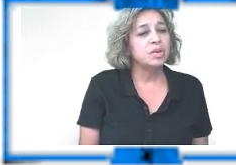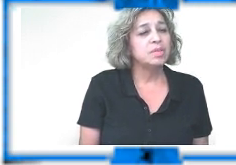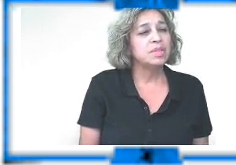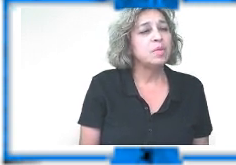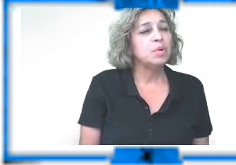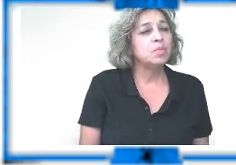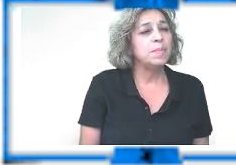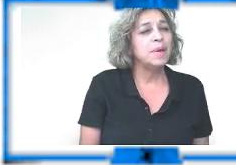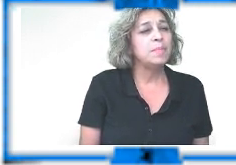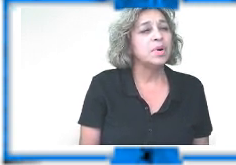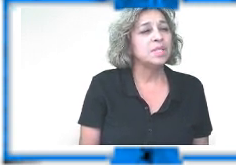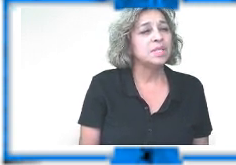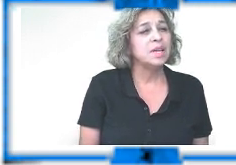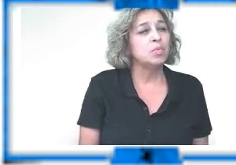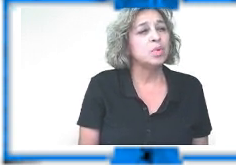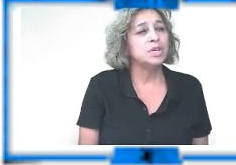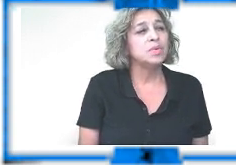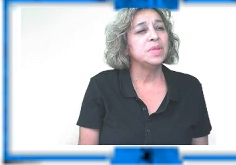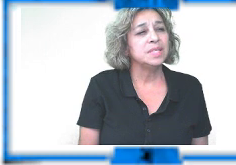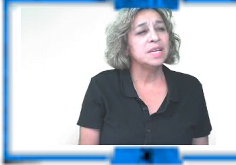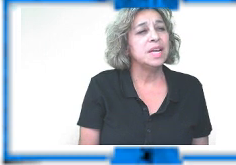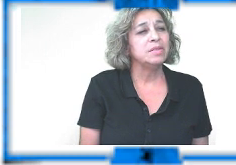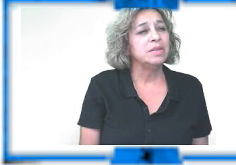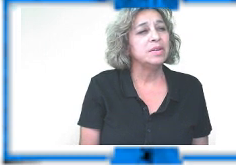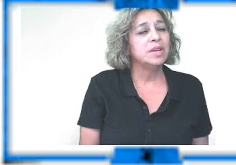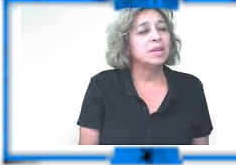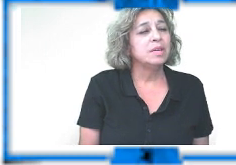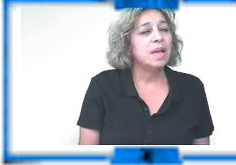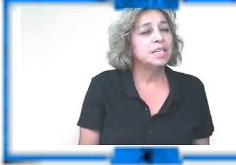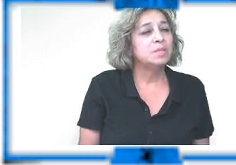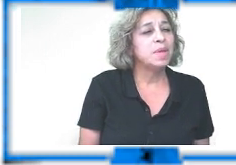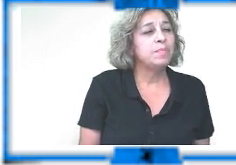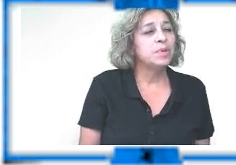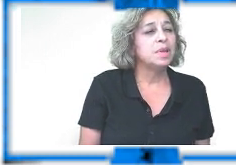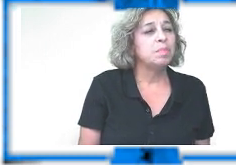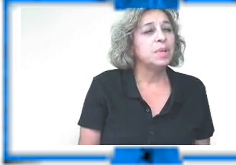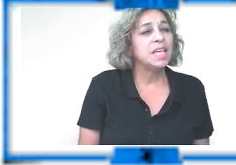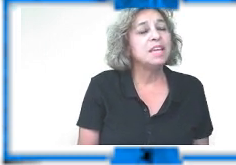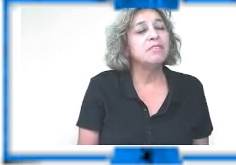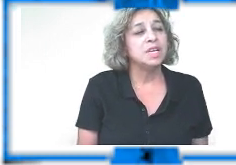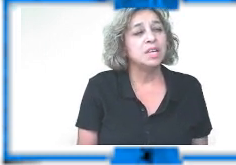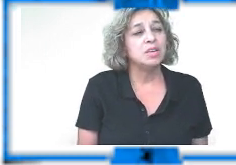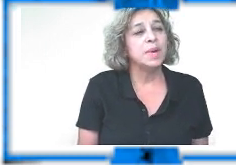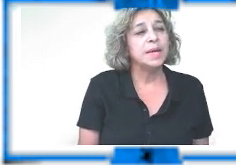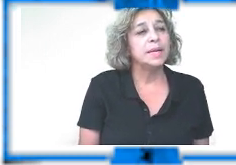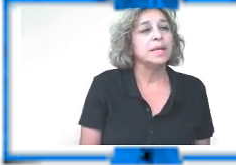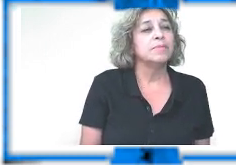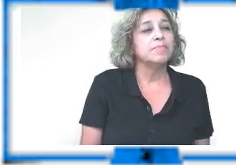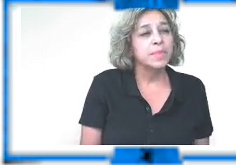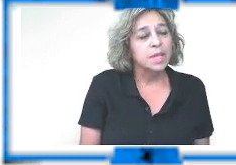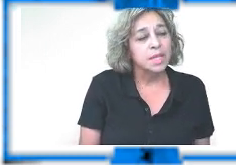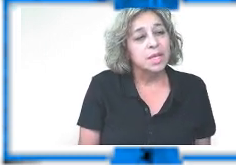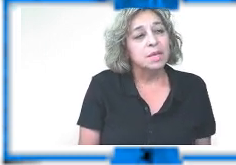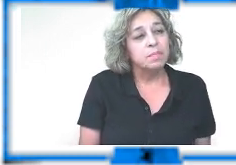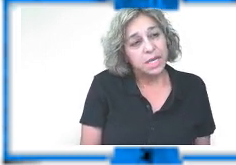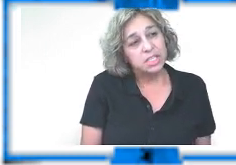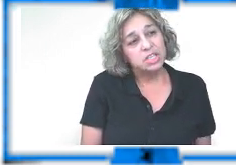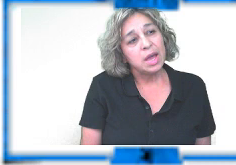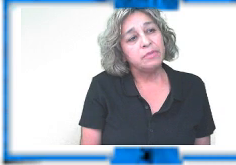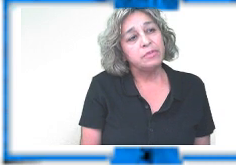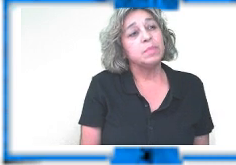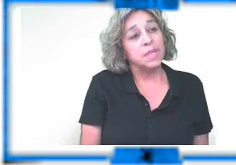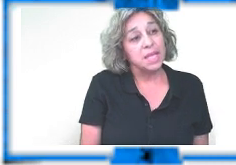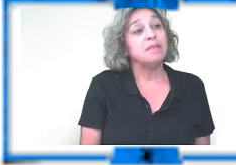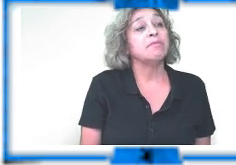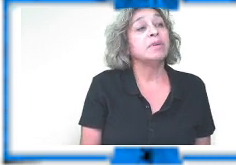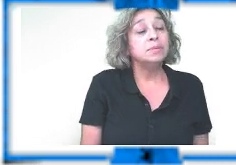future, they will remember us that we're doing this now as people that believed in humanity. Because you